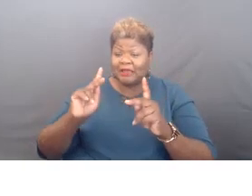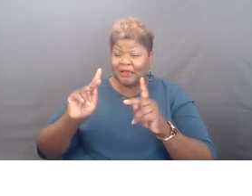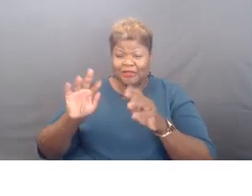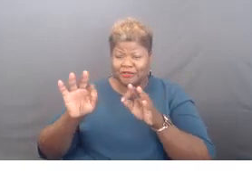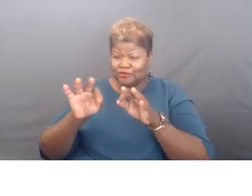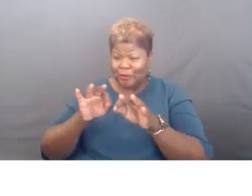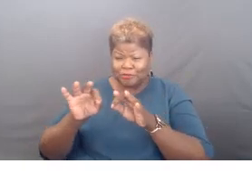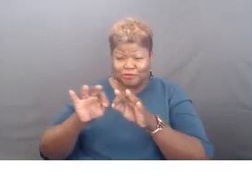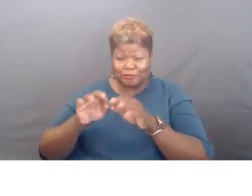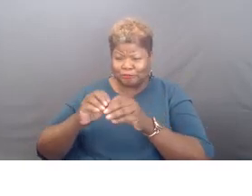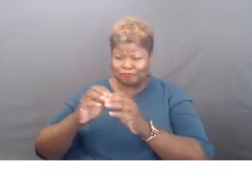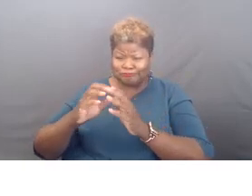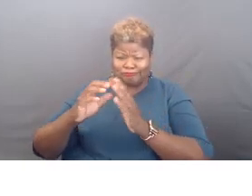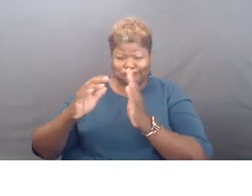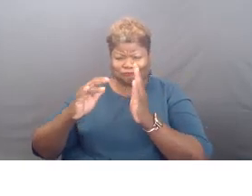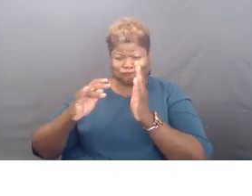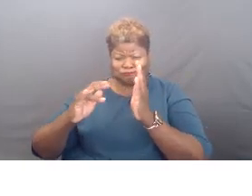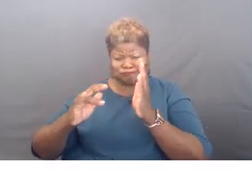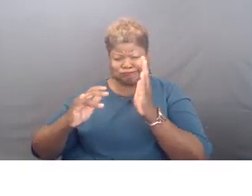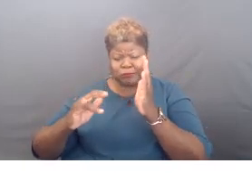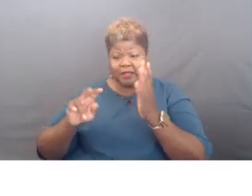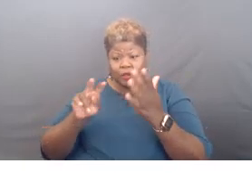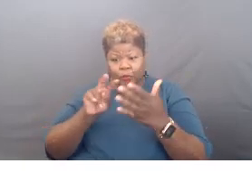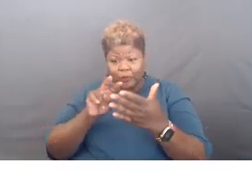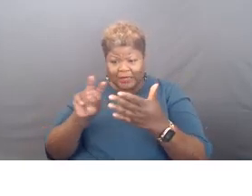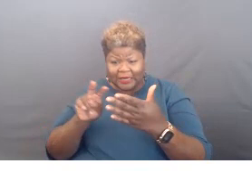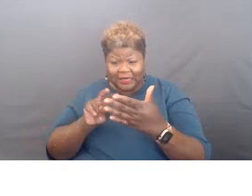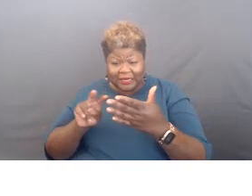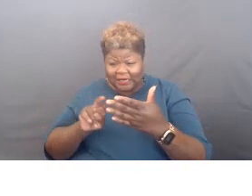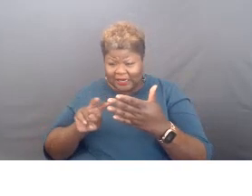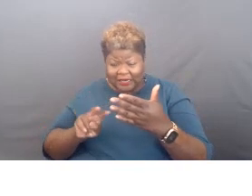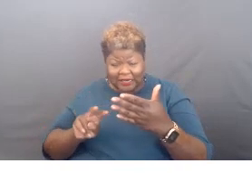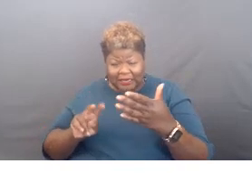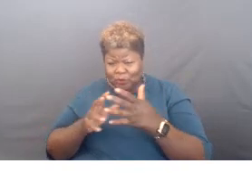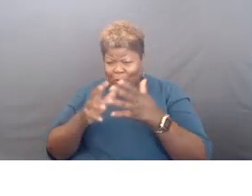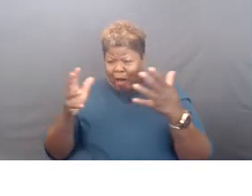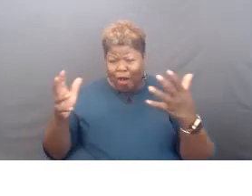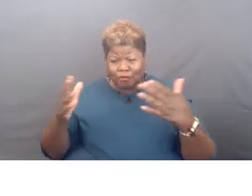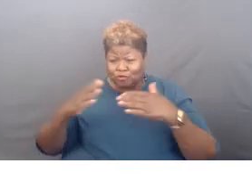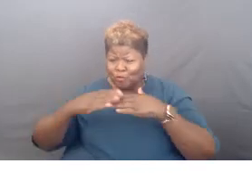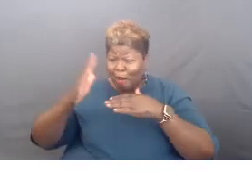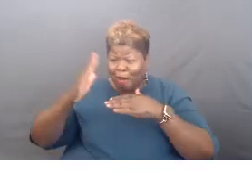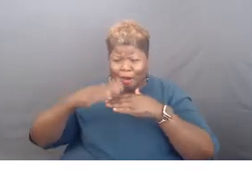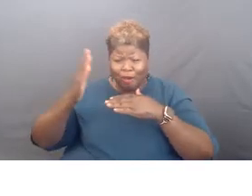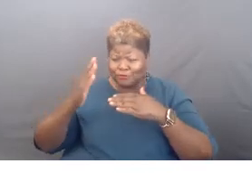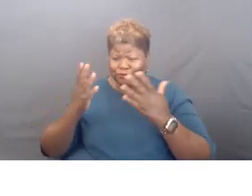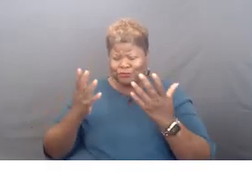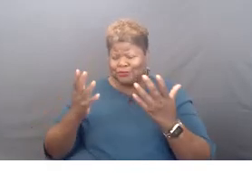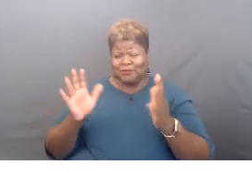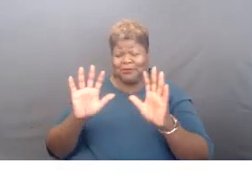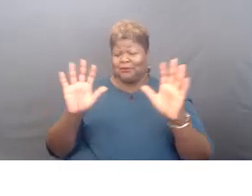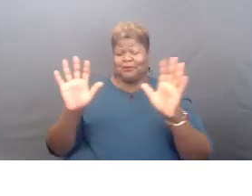way too involved. Like they're sitting on the screen reader reading the image behind it, reading the text behind the image, and it's